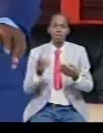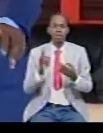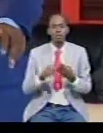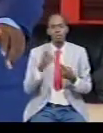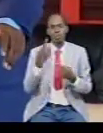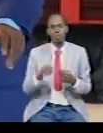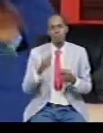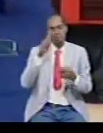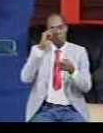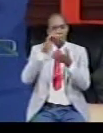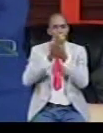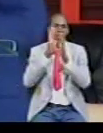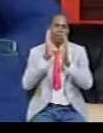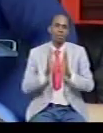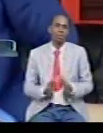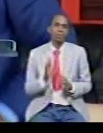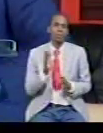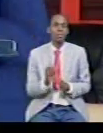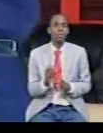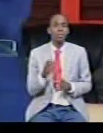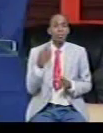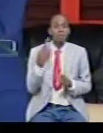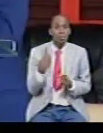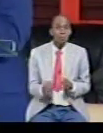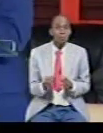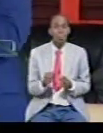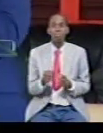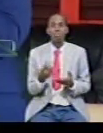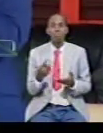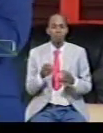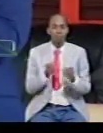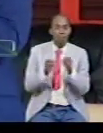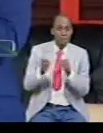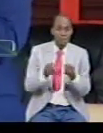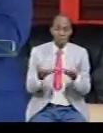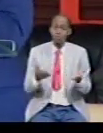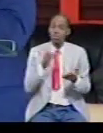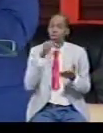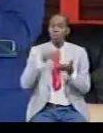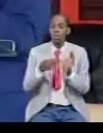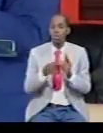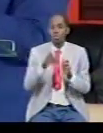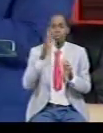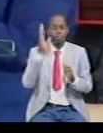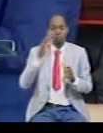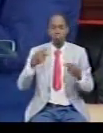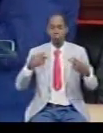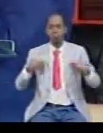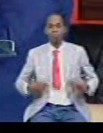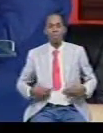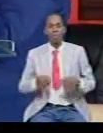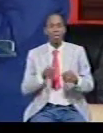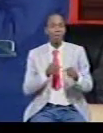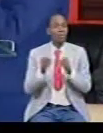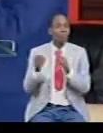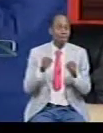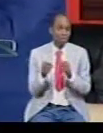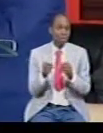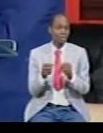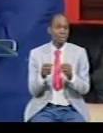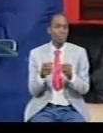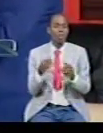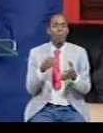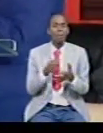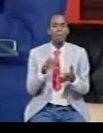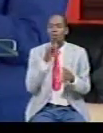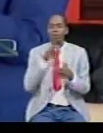unto the saints. The contention here does not mean that you are fighting. The contention here does not mean that you are